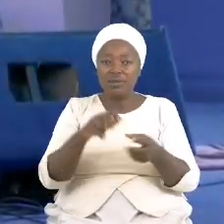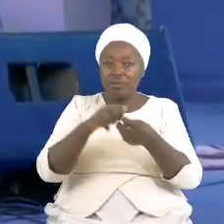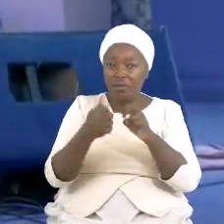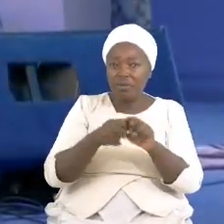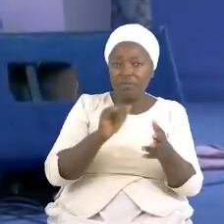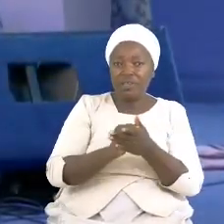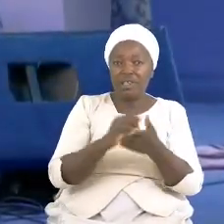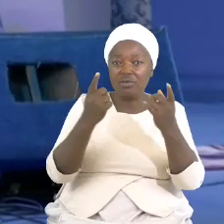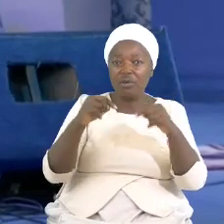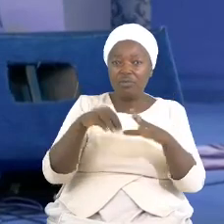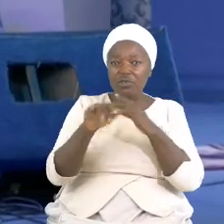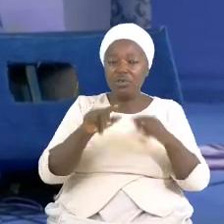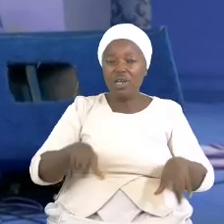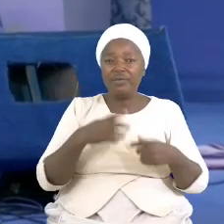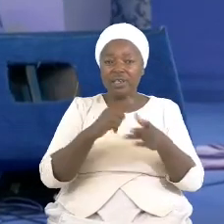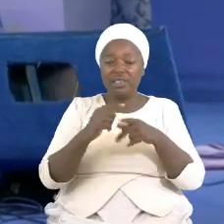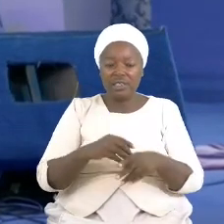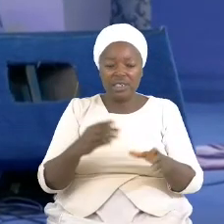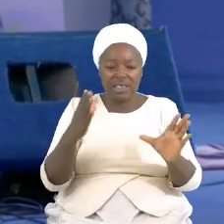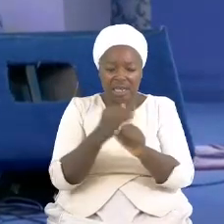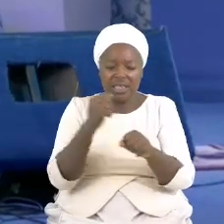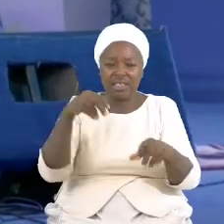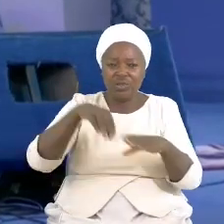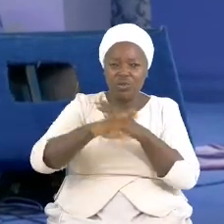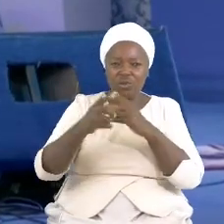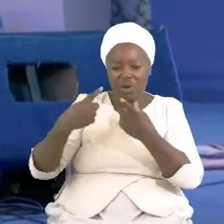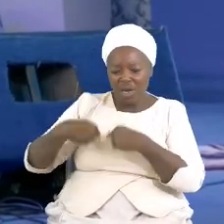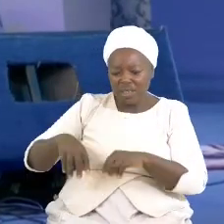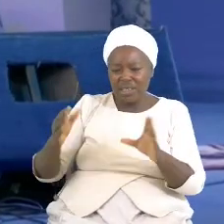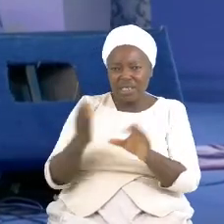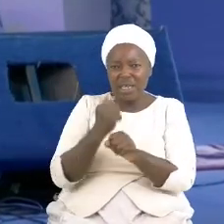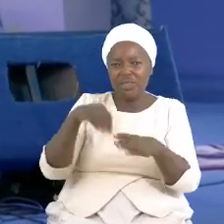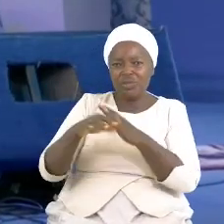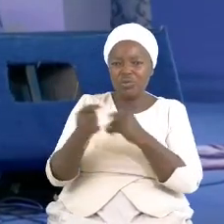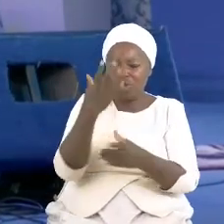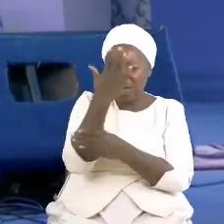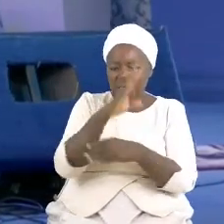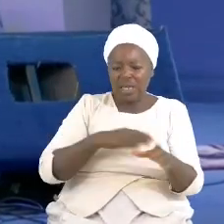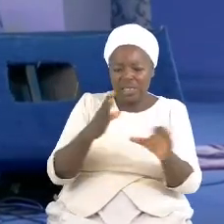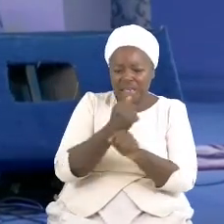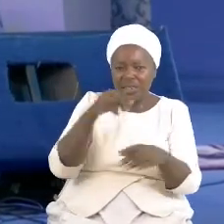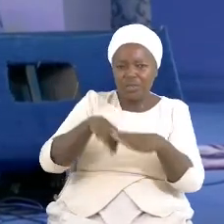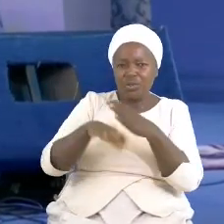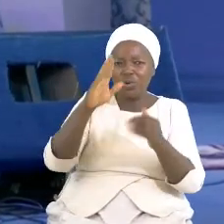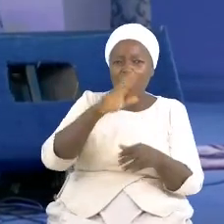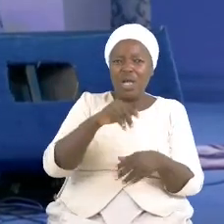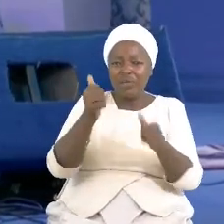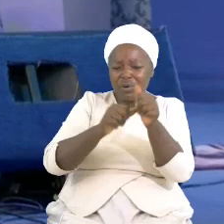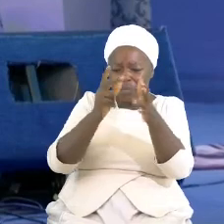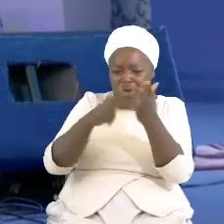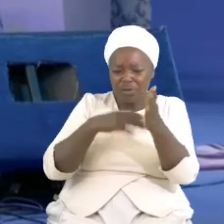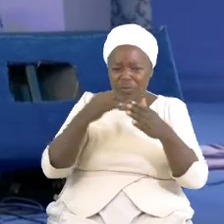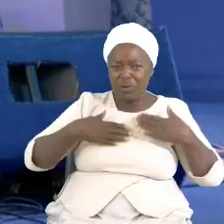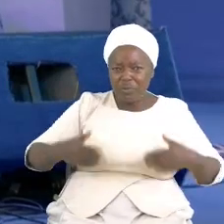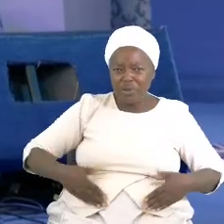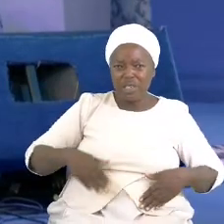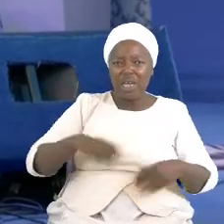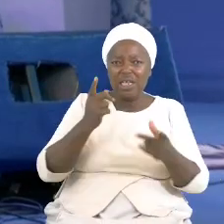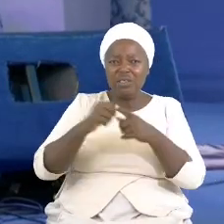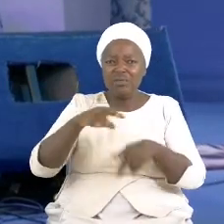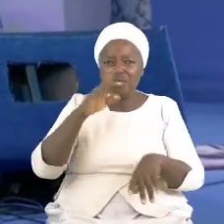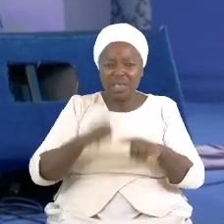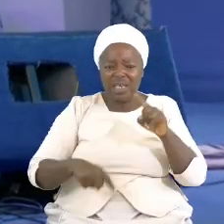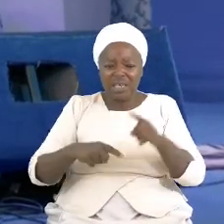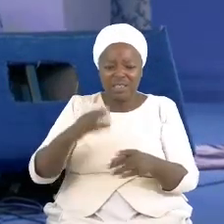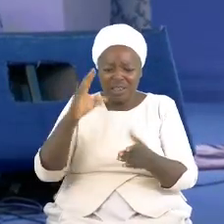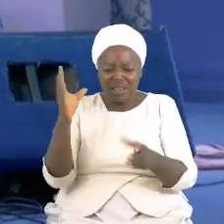heart, possesses your mind, possesses your hand, and you cannot shake yourself away from infidelity